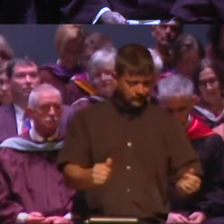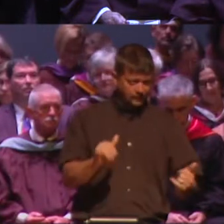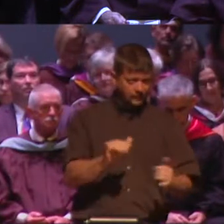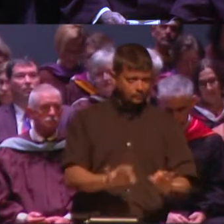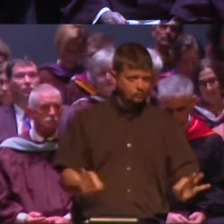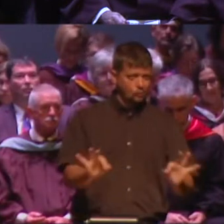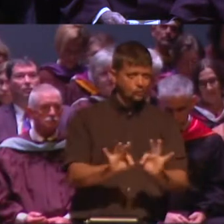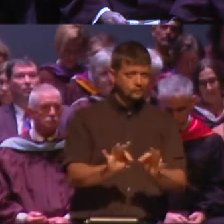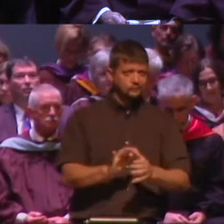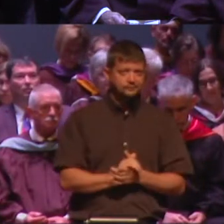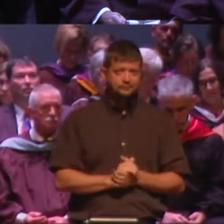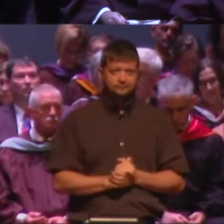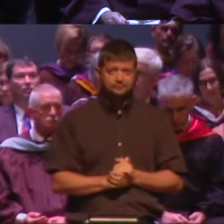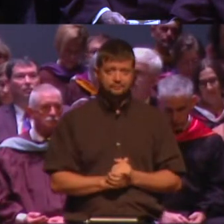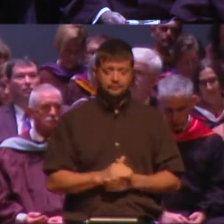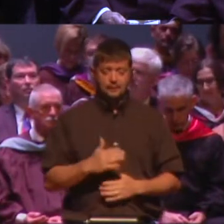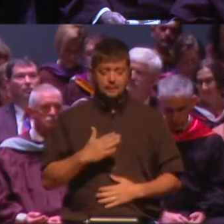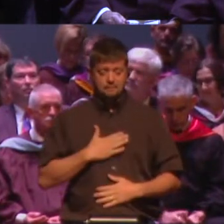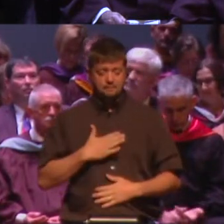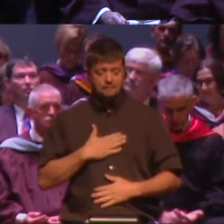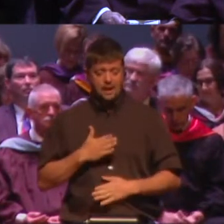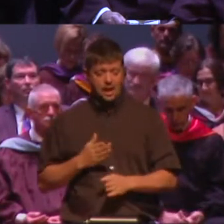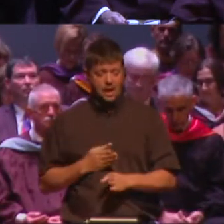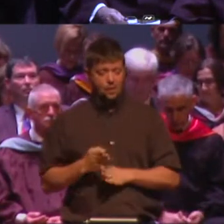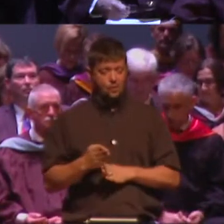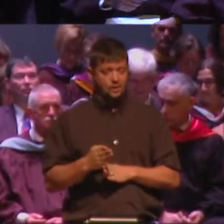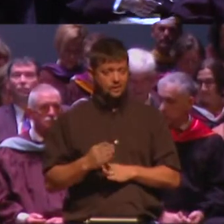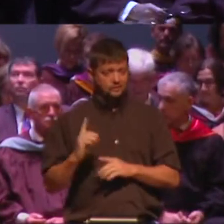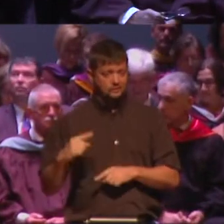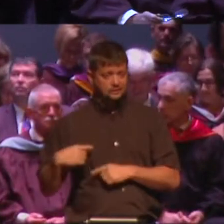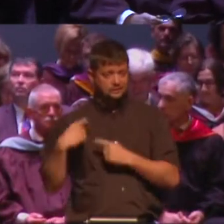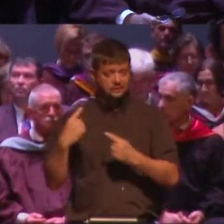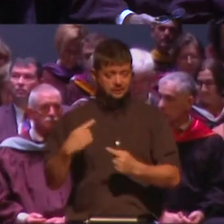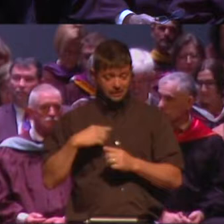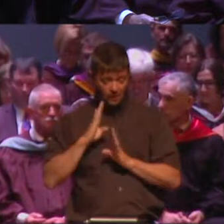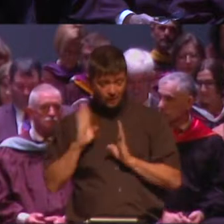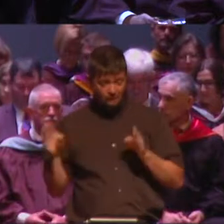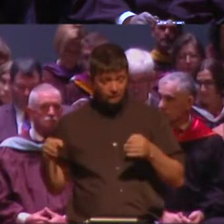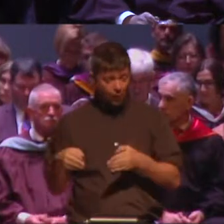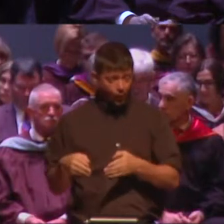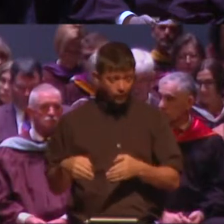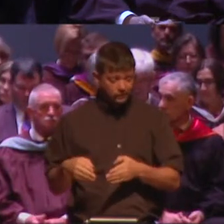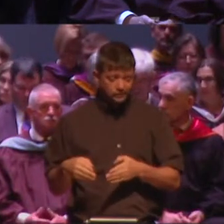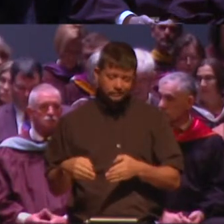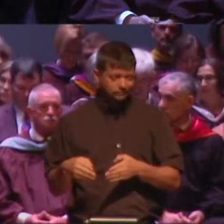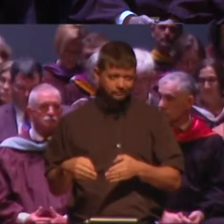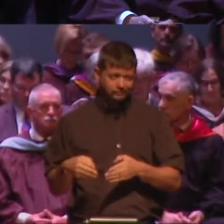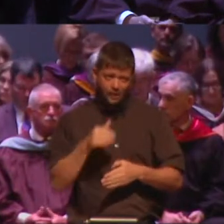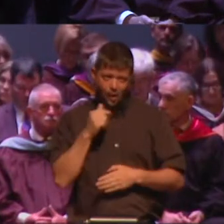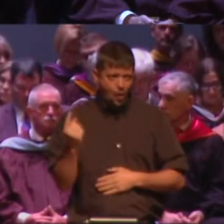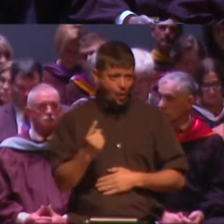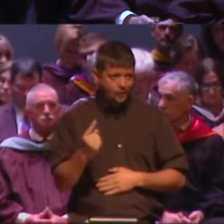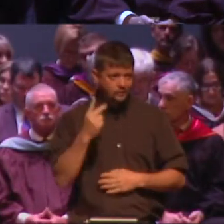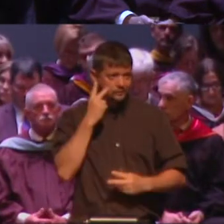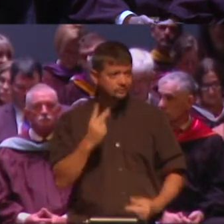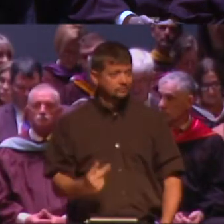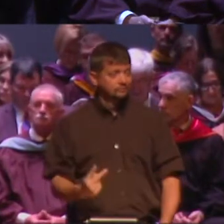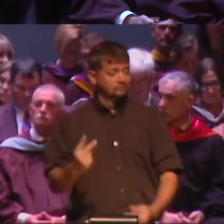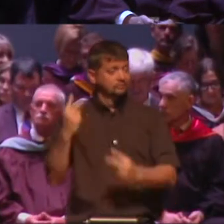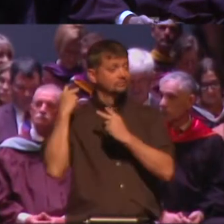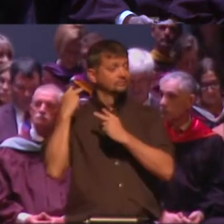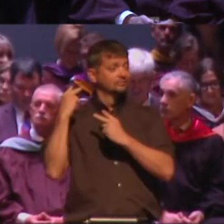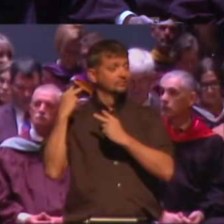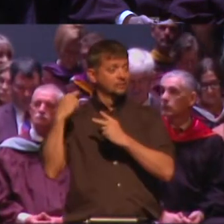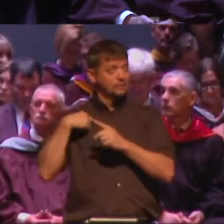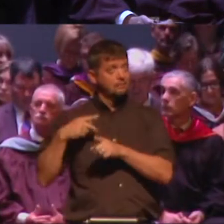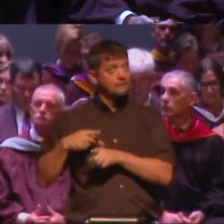difference. My own career path has not always been so focused. Sure, in hindsight, everything that I've ever done professionally